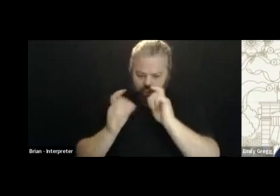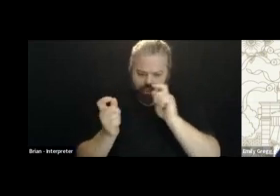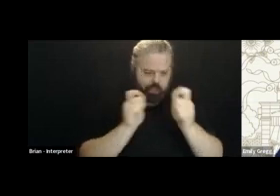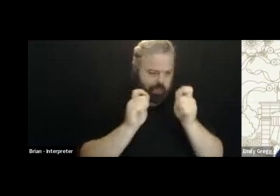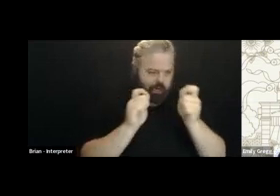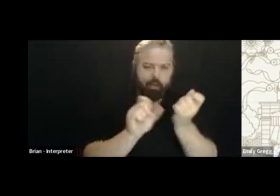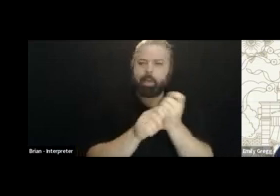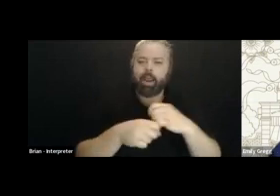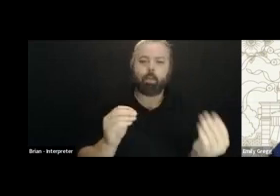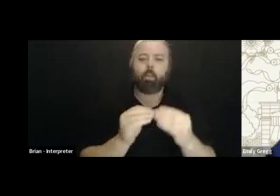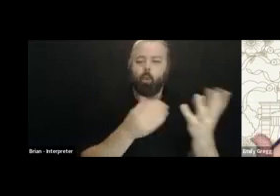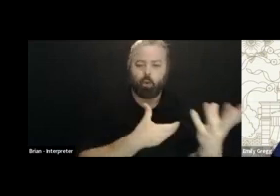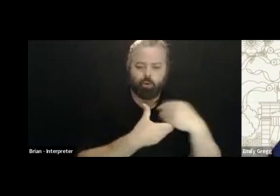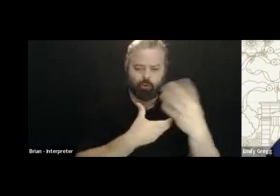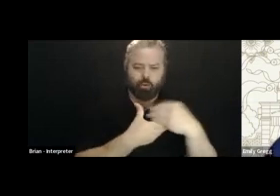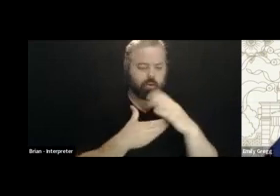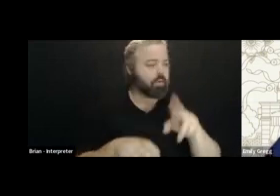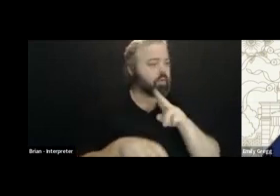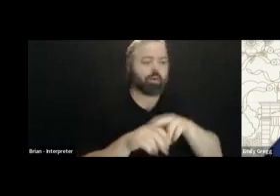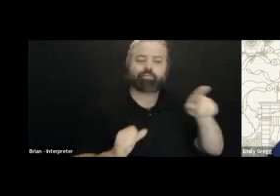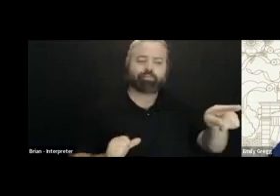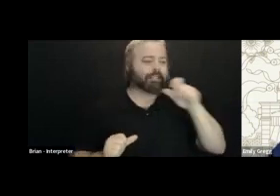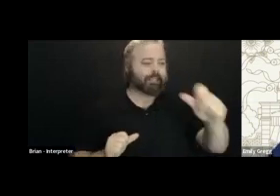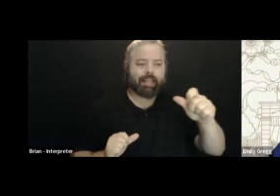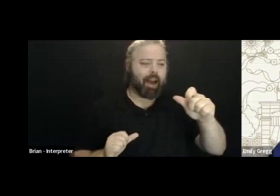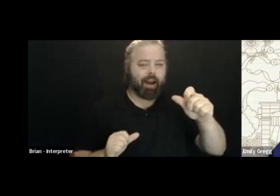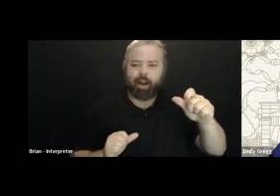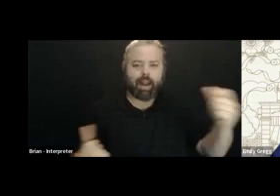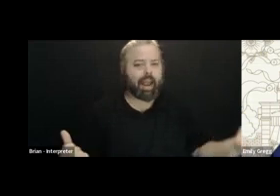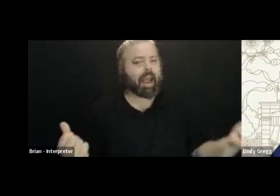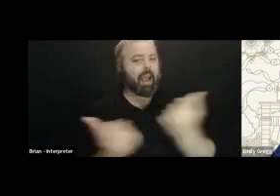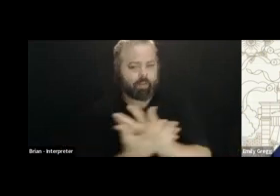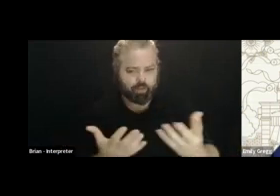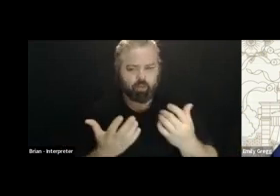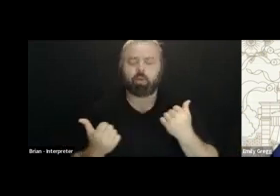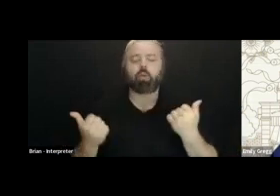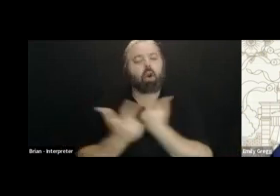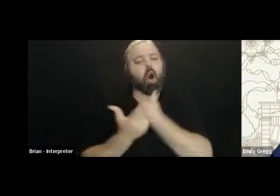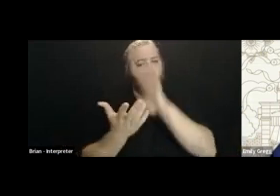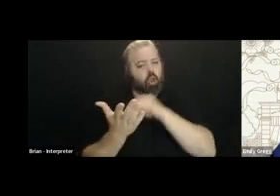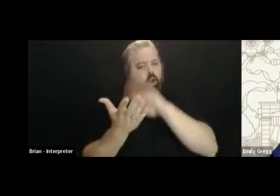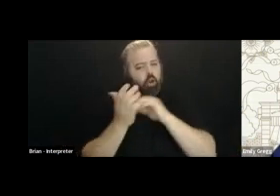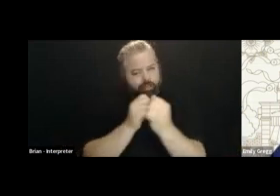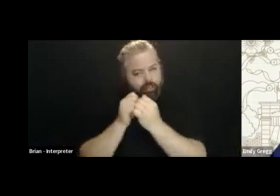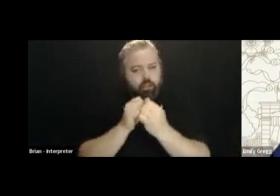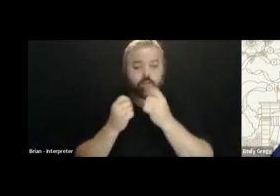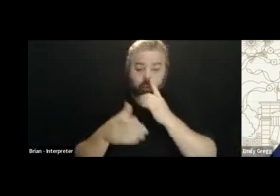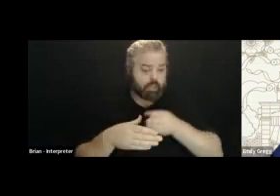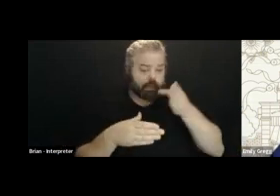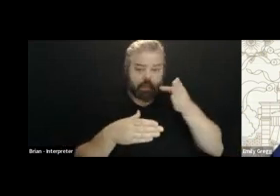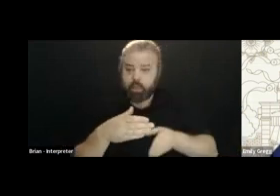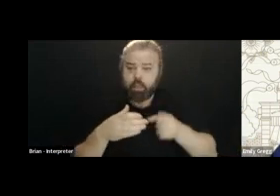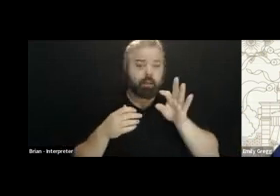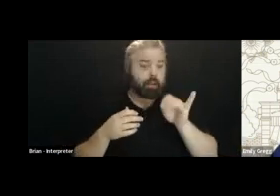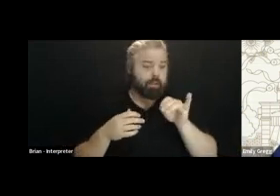course, this is not everything, right? Like, we're all still learning. So I would love to hear some ways at the end that you